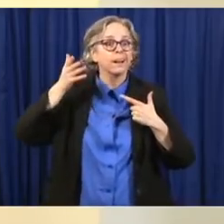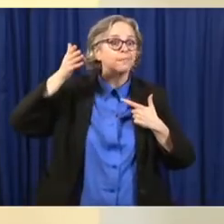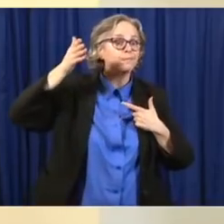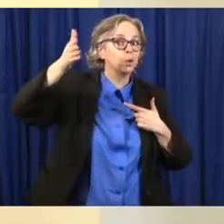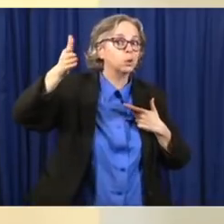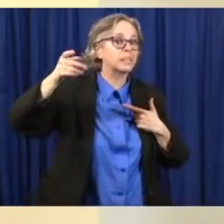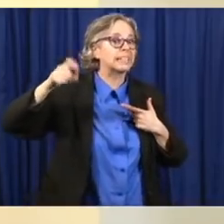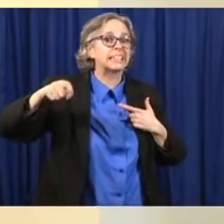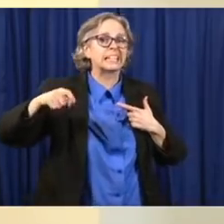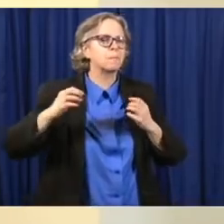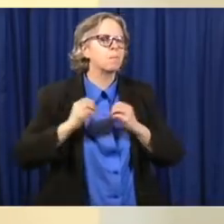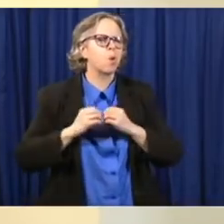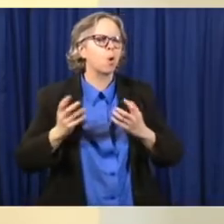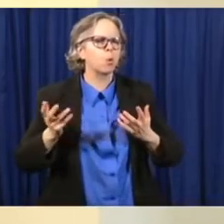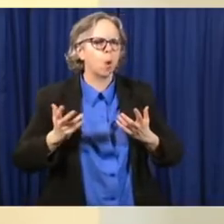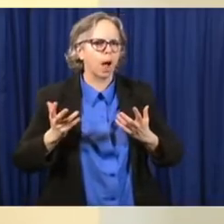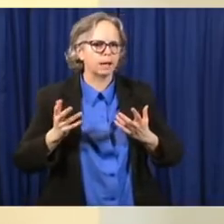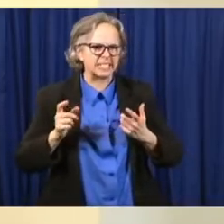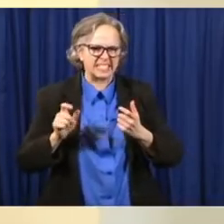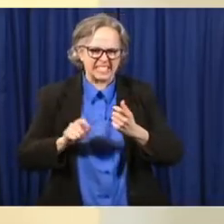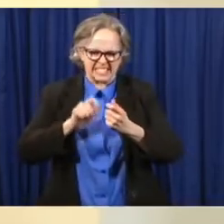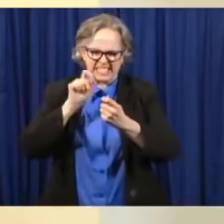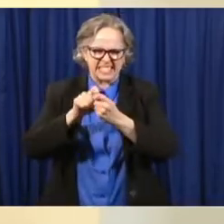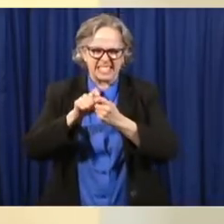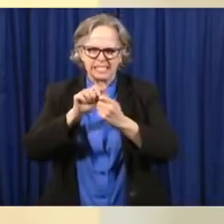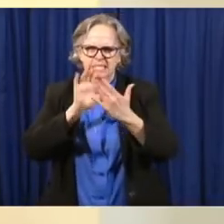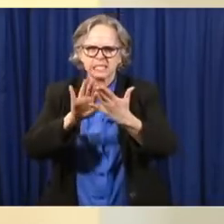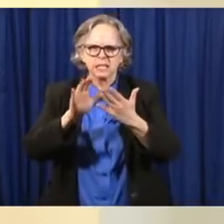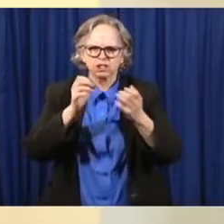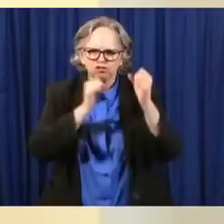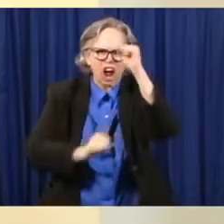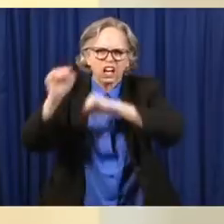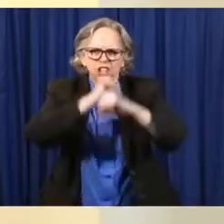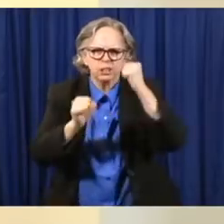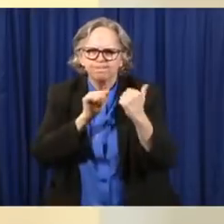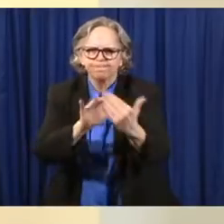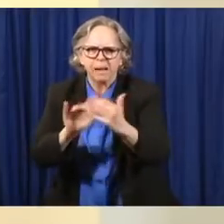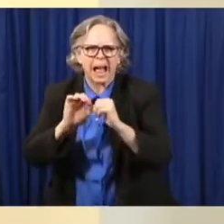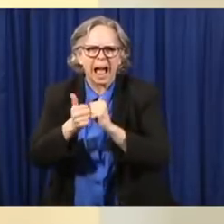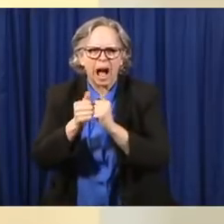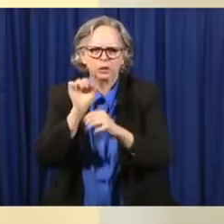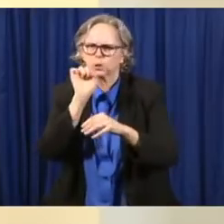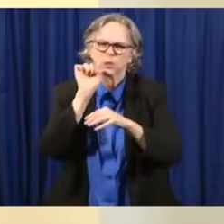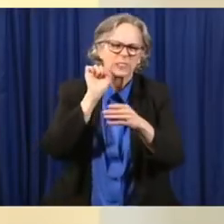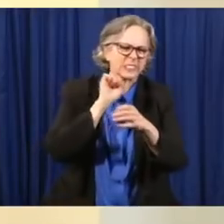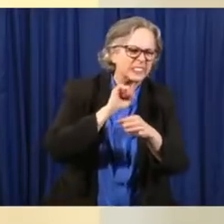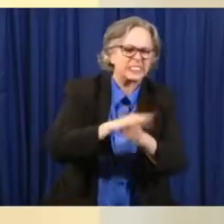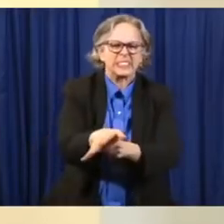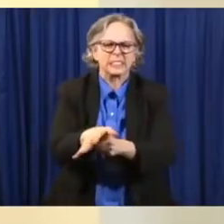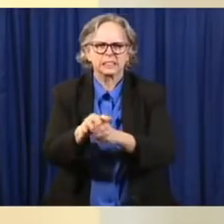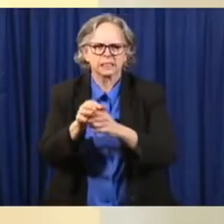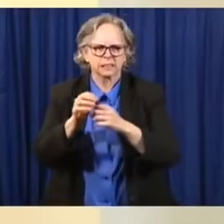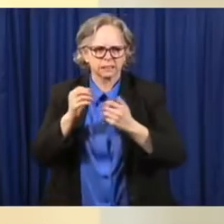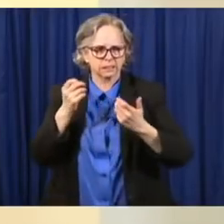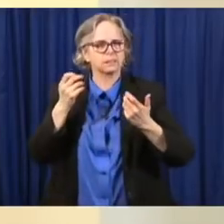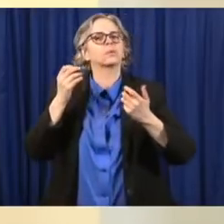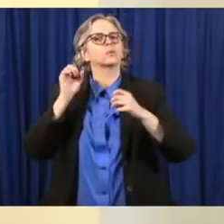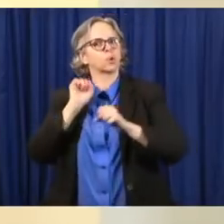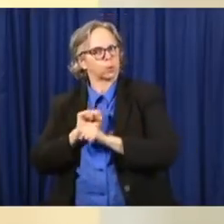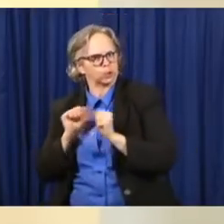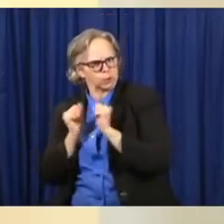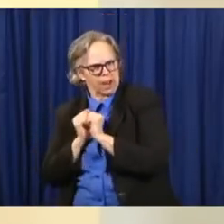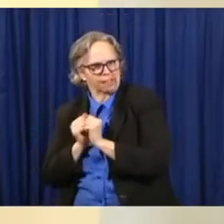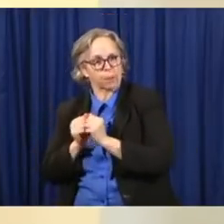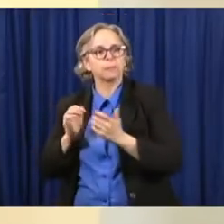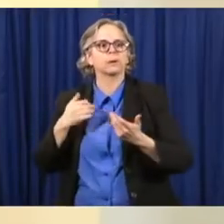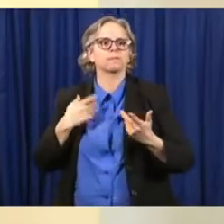a path where we have a much broader range of tools to fight this war. Now, Dr. Kim said